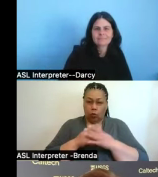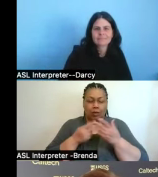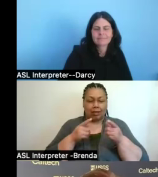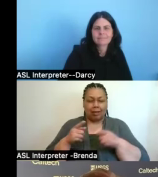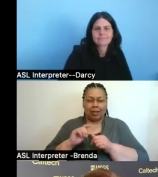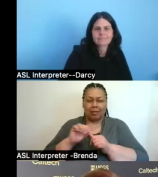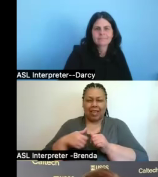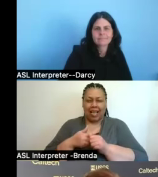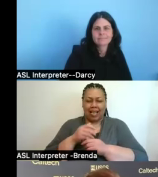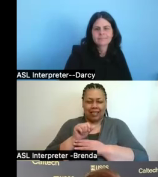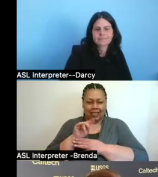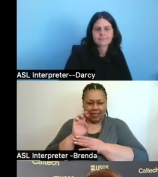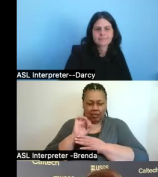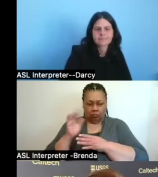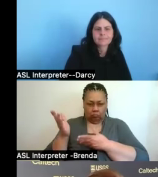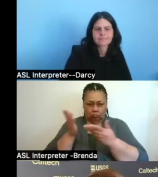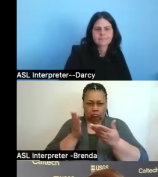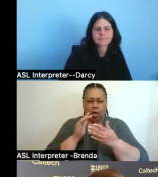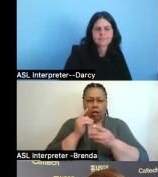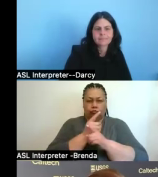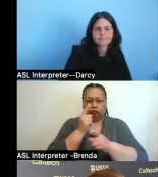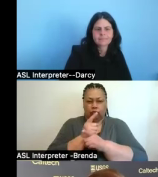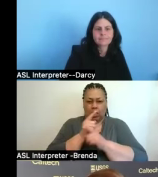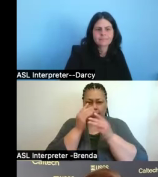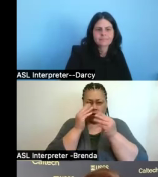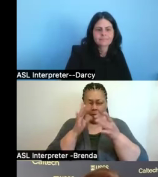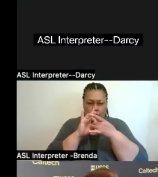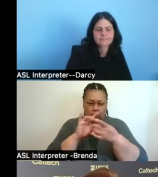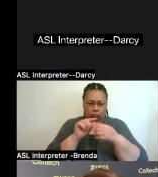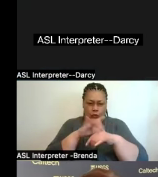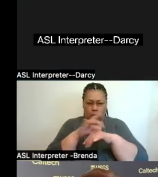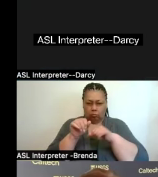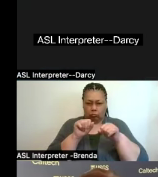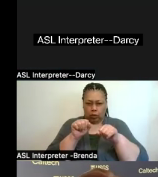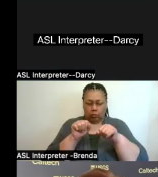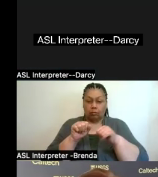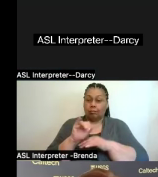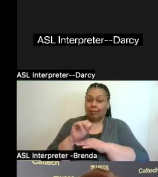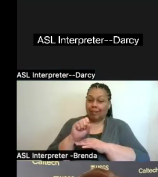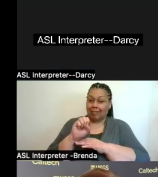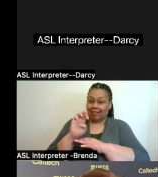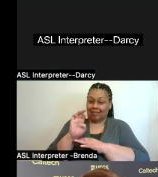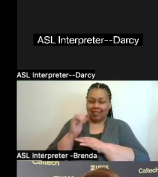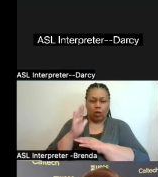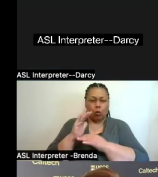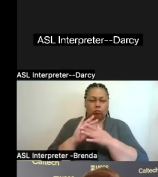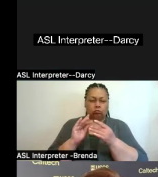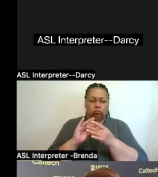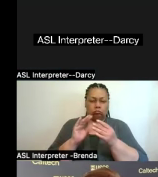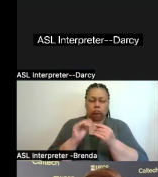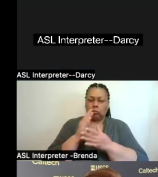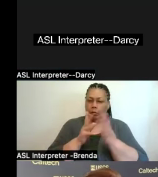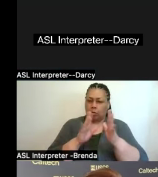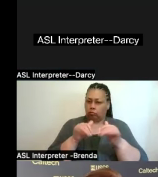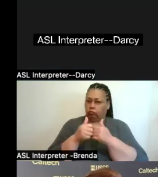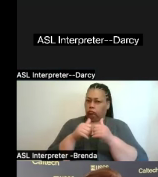the scenes to bring you accurate information regarding earthquakes. So Jesse is going to share some of the challenges in